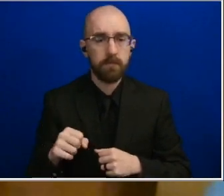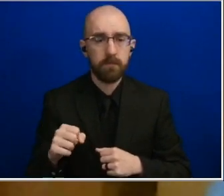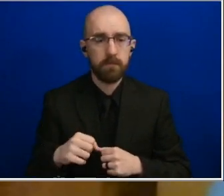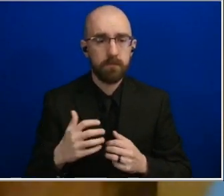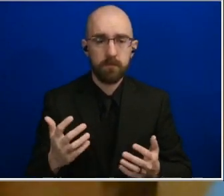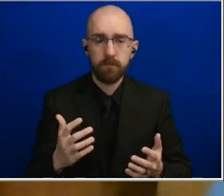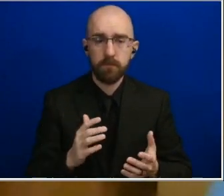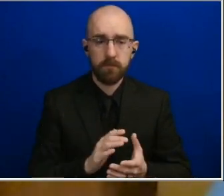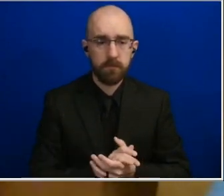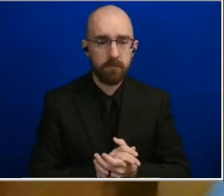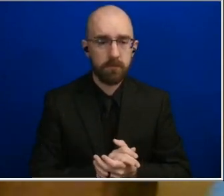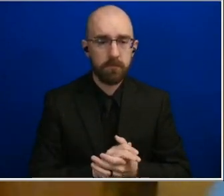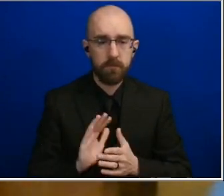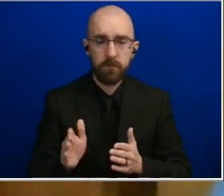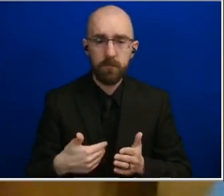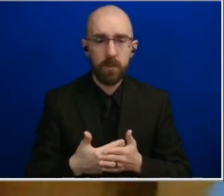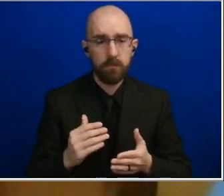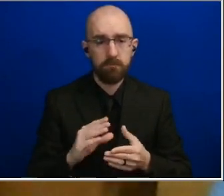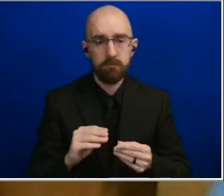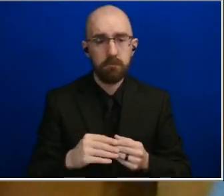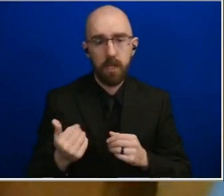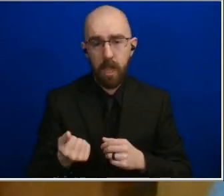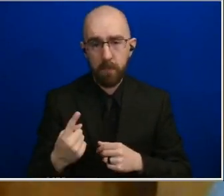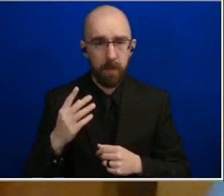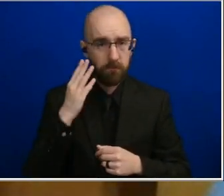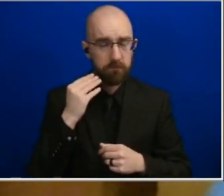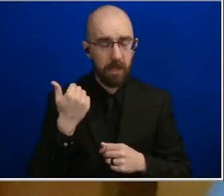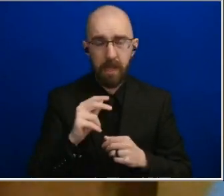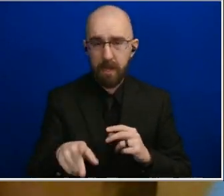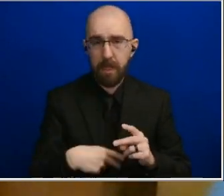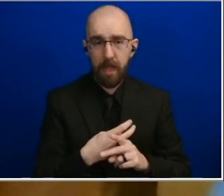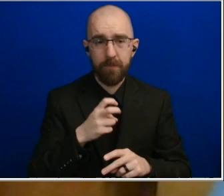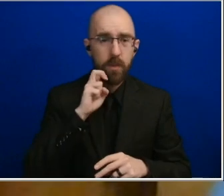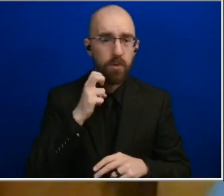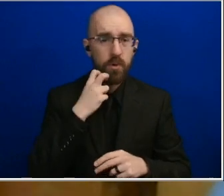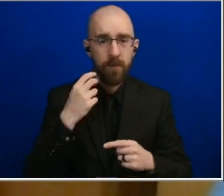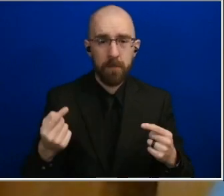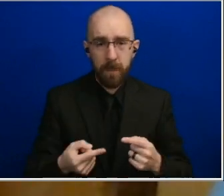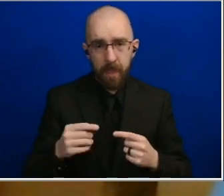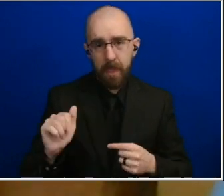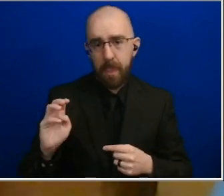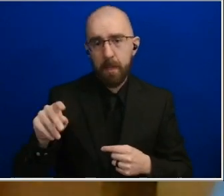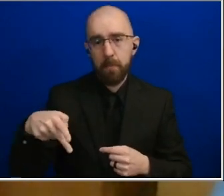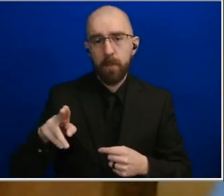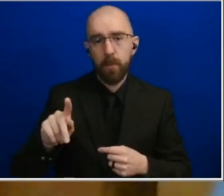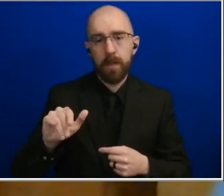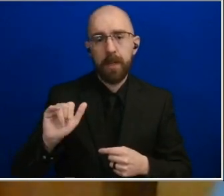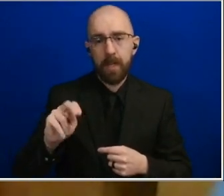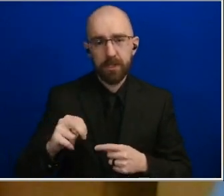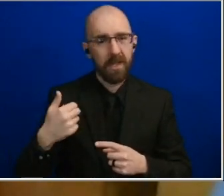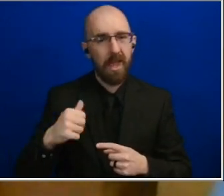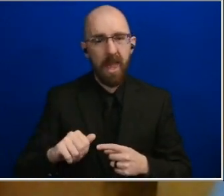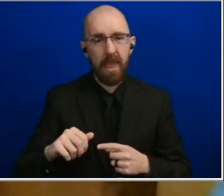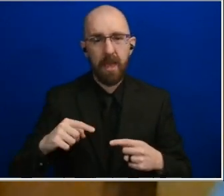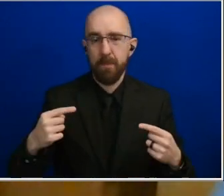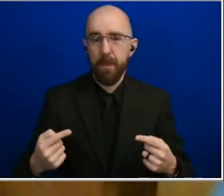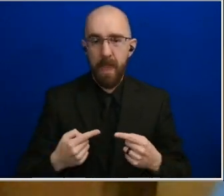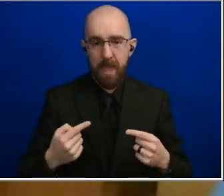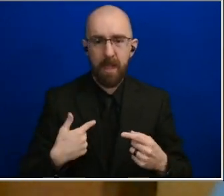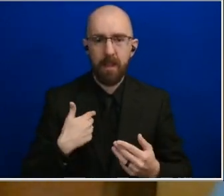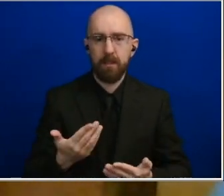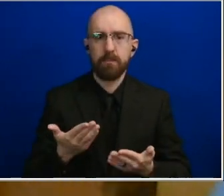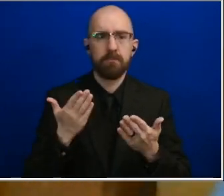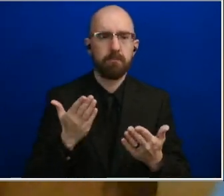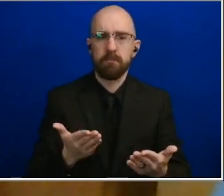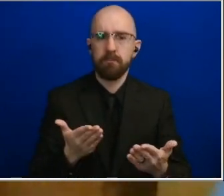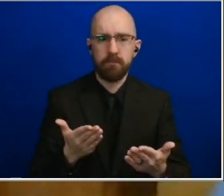All I can say, if anybody's dealing with any kind of nerve pain in an amputation or any nerve pain, I would suggest getting